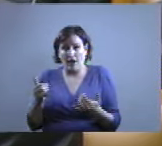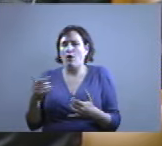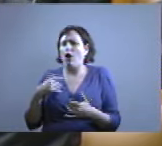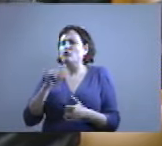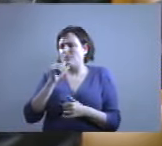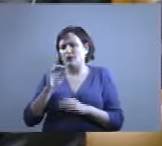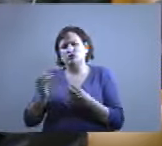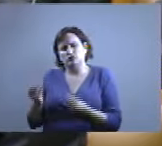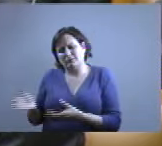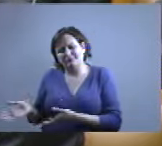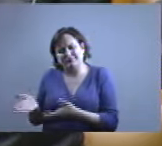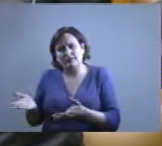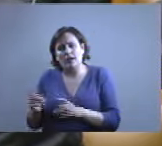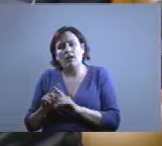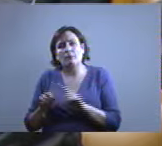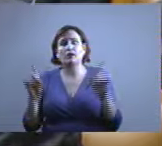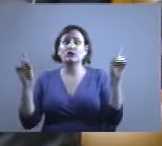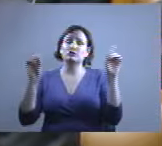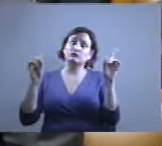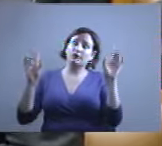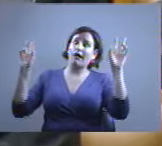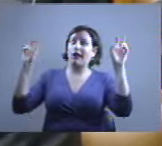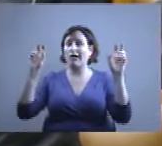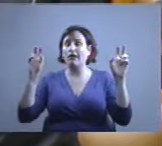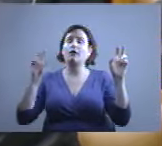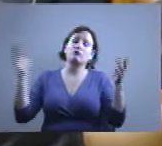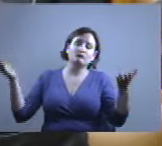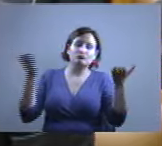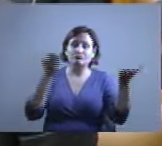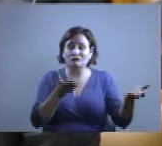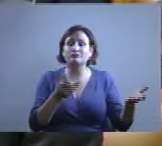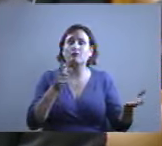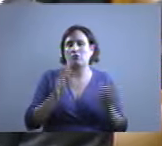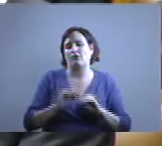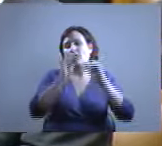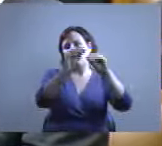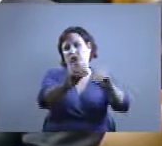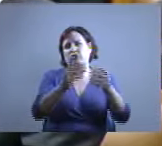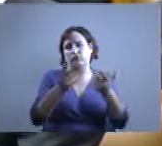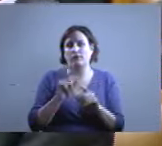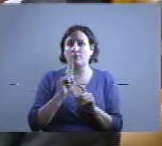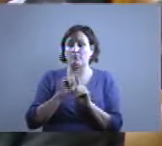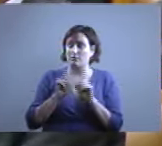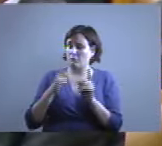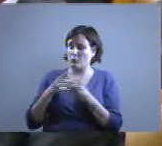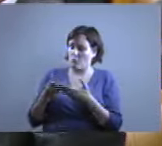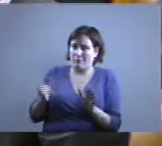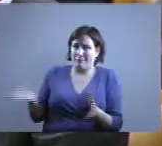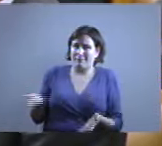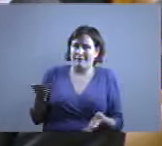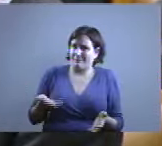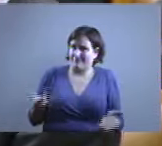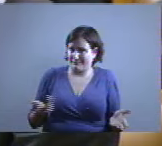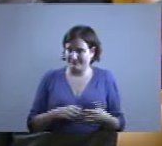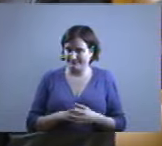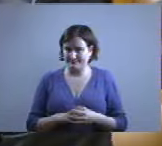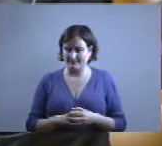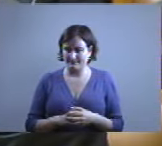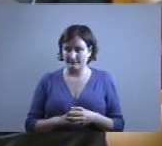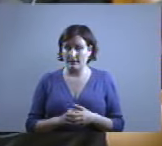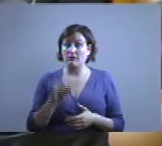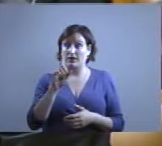place. The ceremonies can follow thereafter. Thank you very much, Honourable Speaker. May I just say one more thing, that just the Western